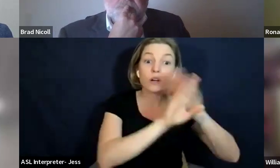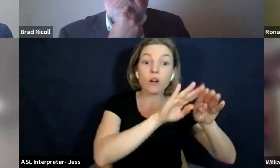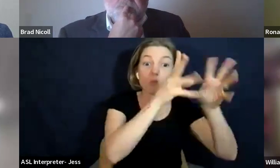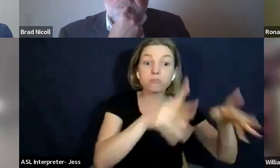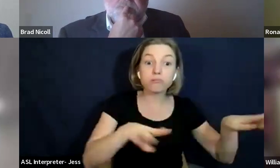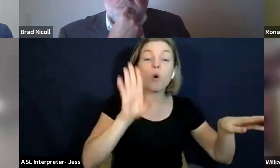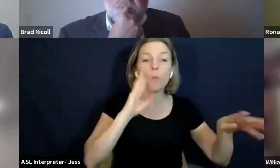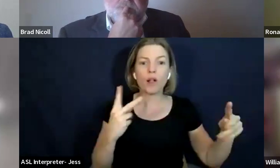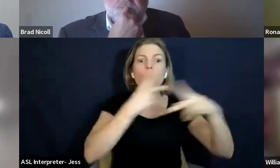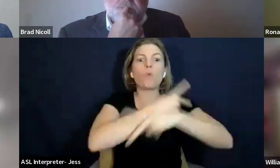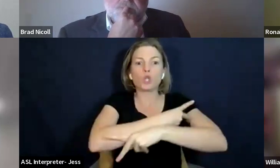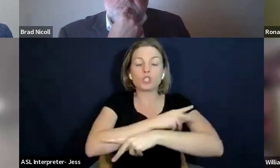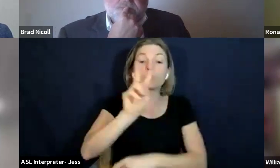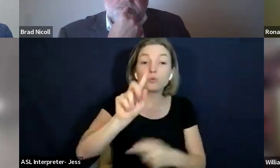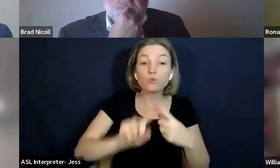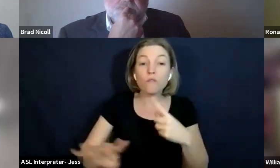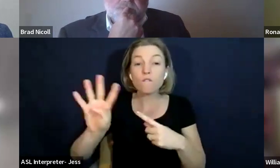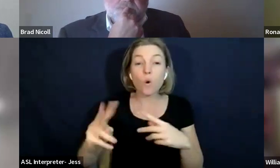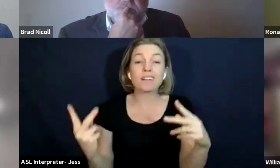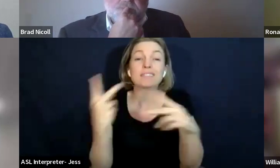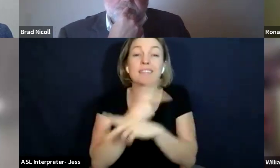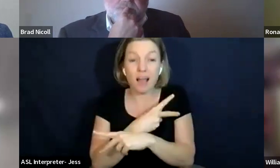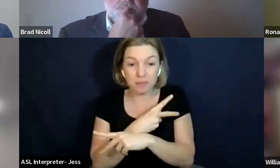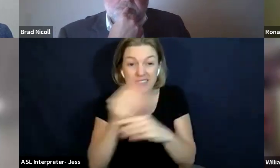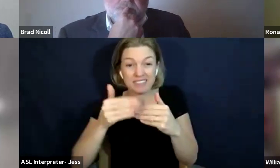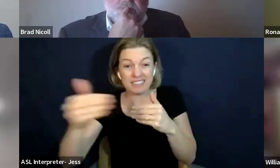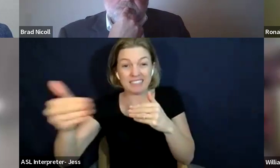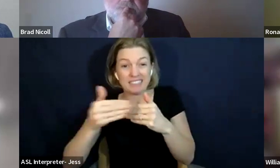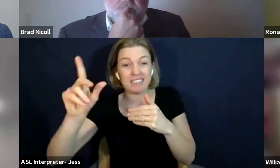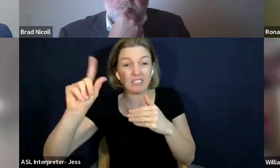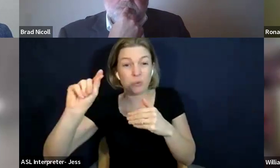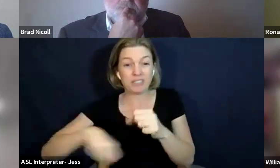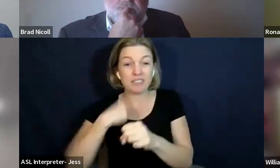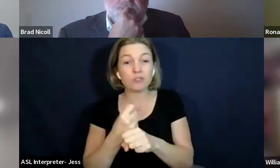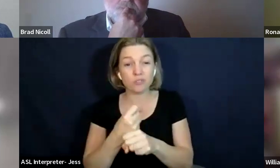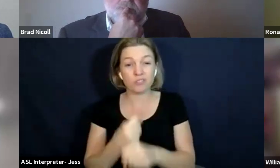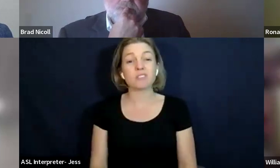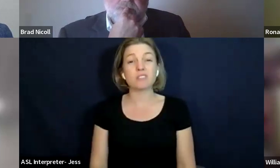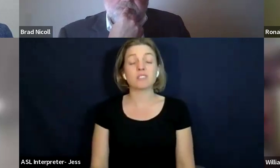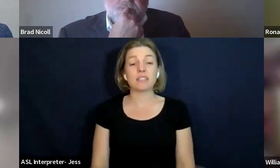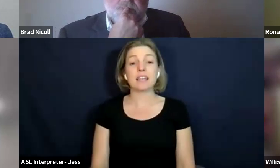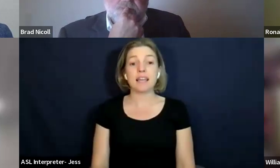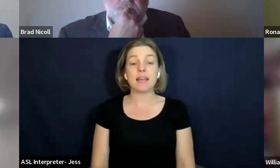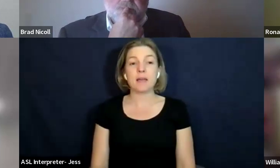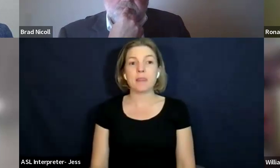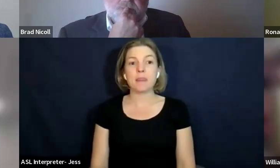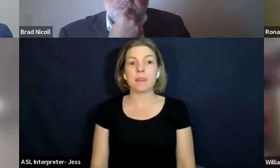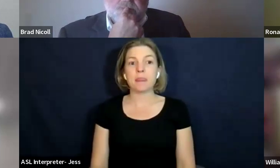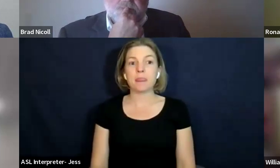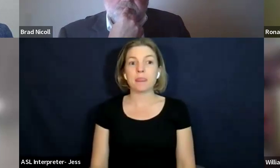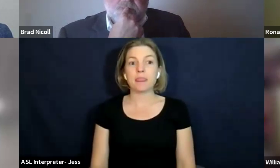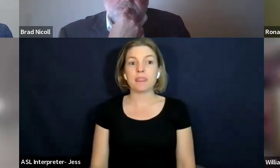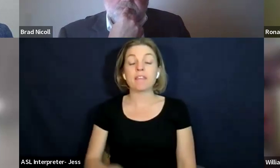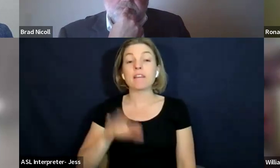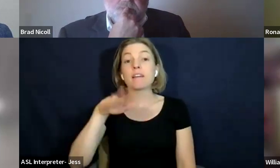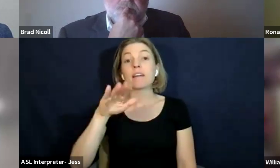by 2 to 4 times in 2 decades. There are 5,000 people who